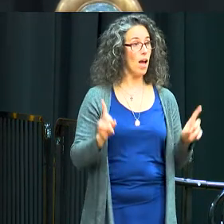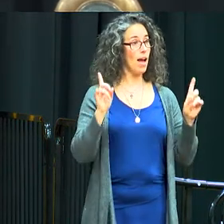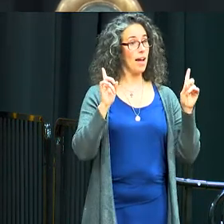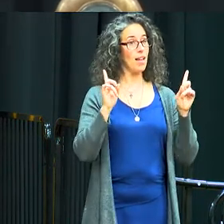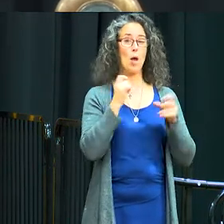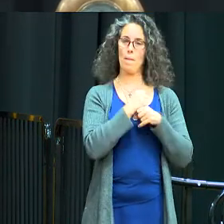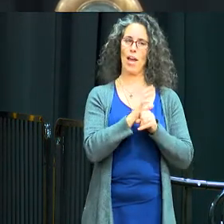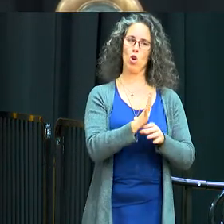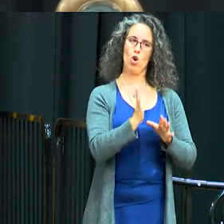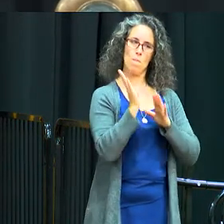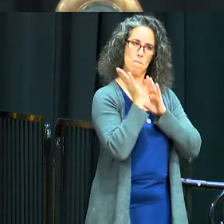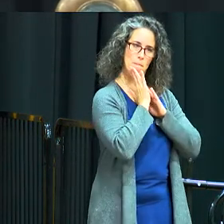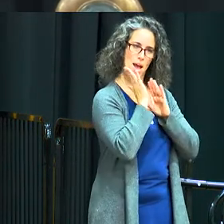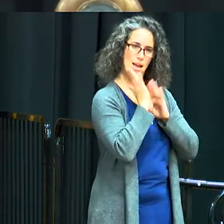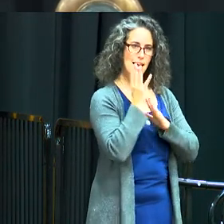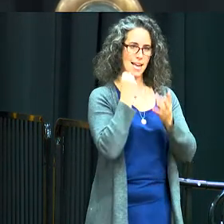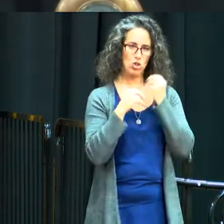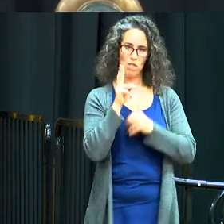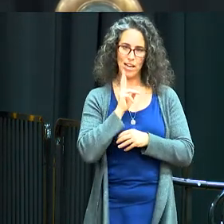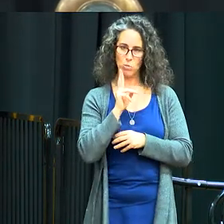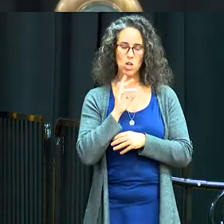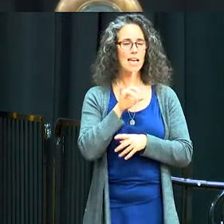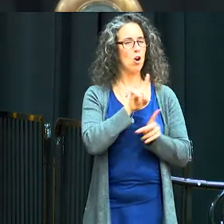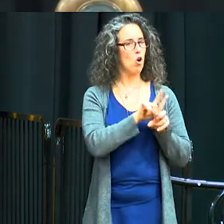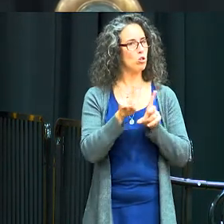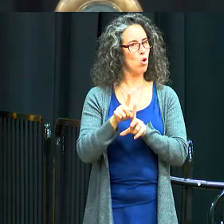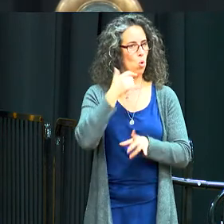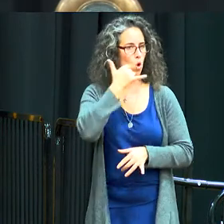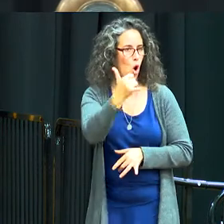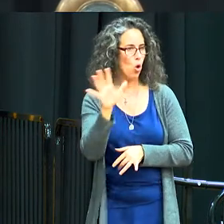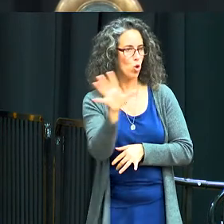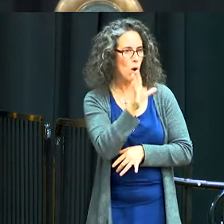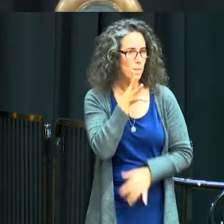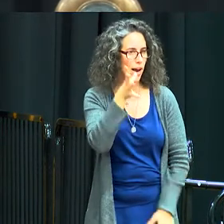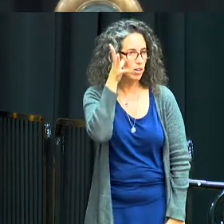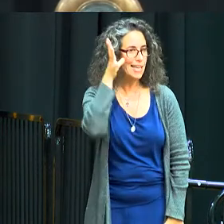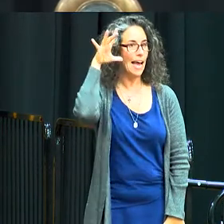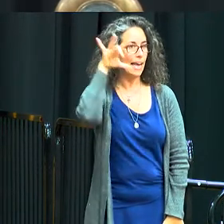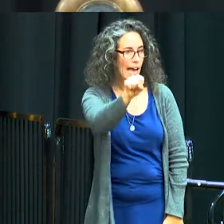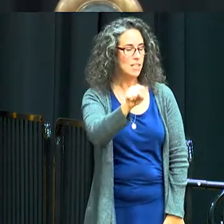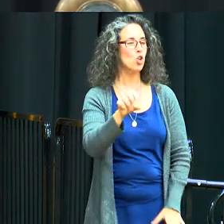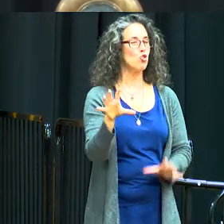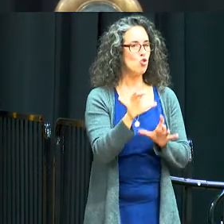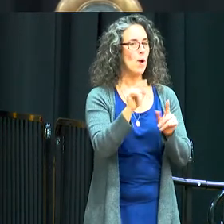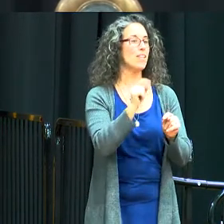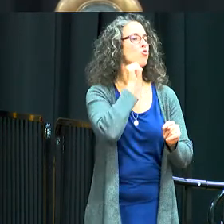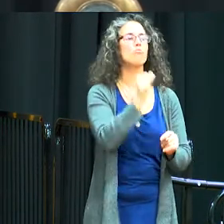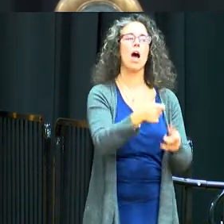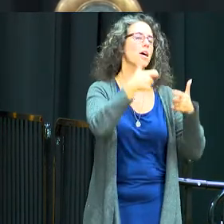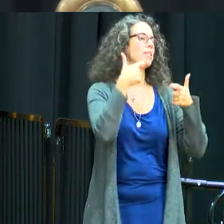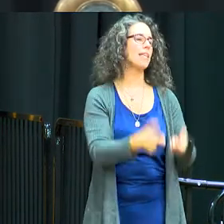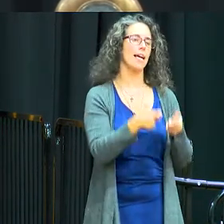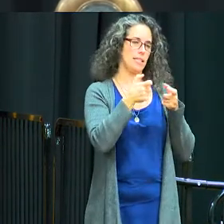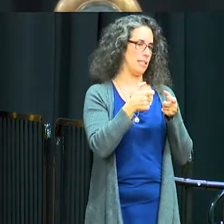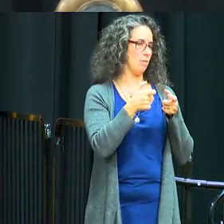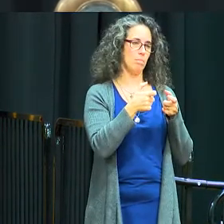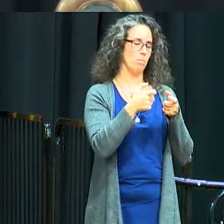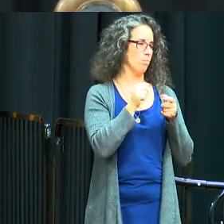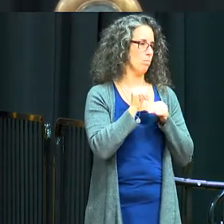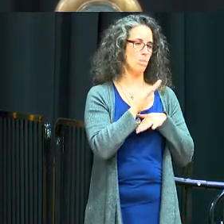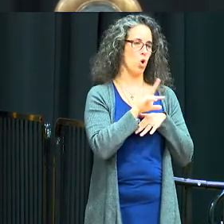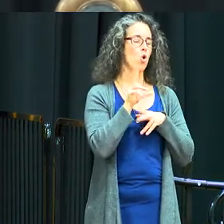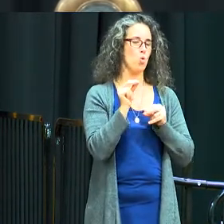your vegetables, and call your parents. Yes, call them, do not text them. Call them.